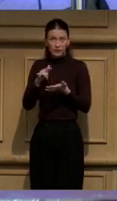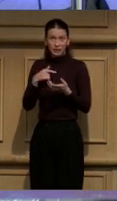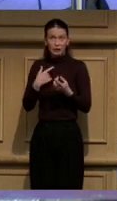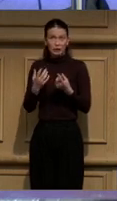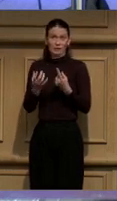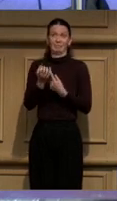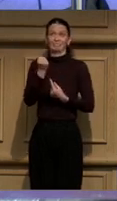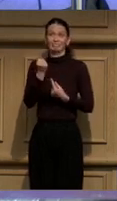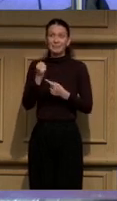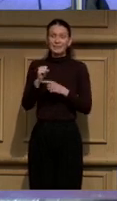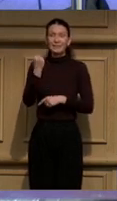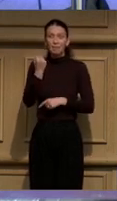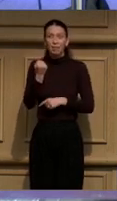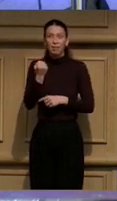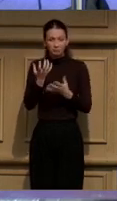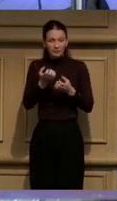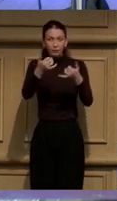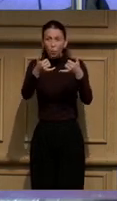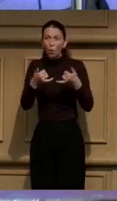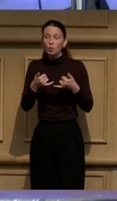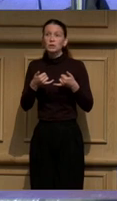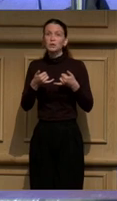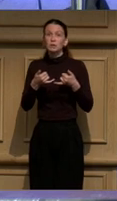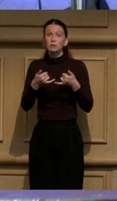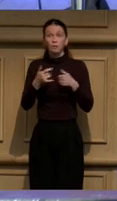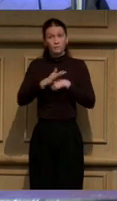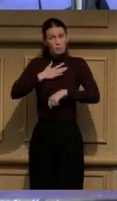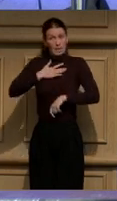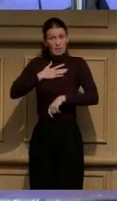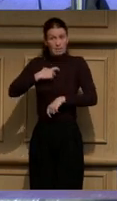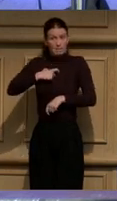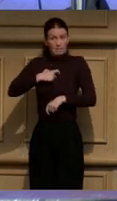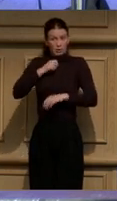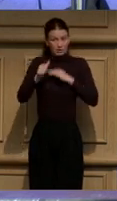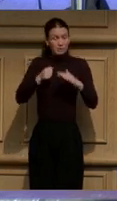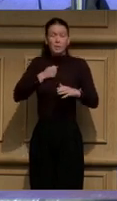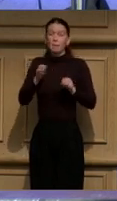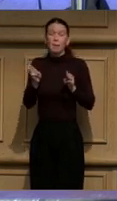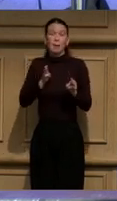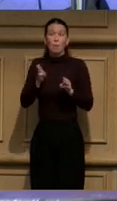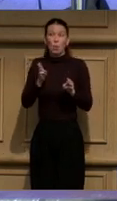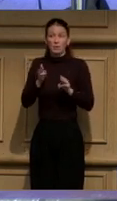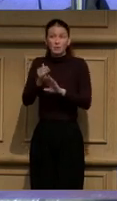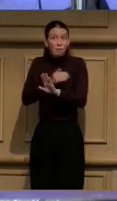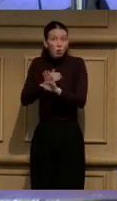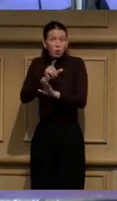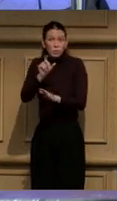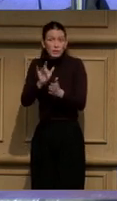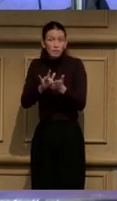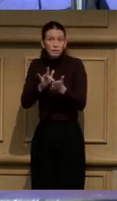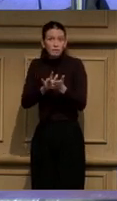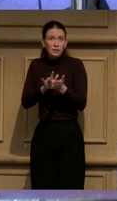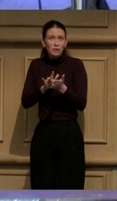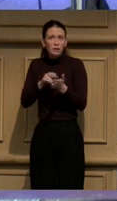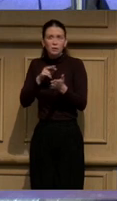award. And I mean, for me, speaking personally, my practice hitherto that was